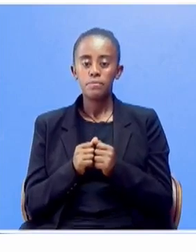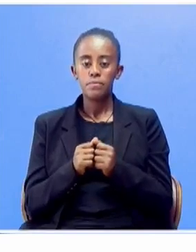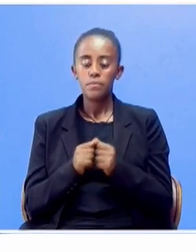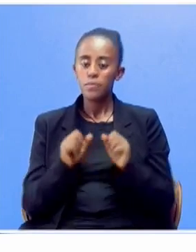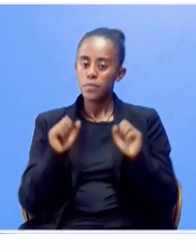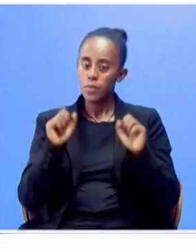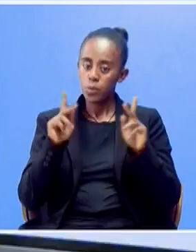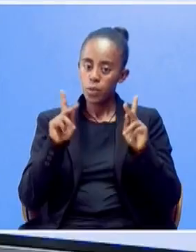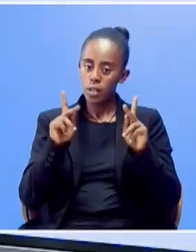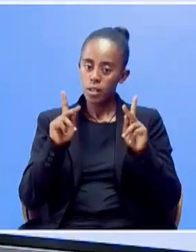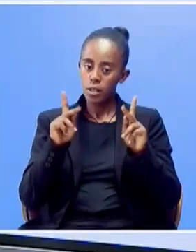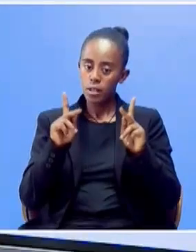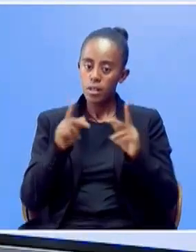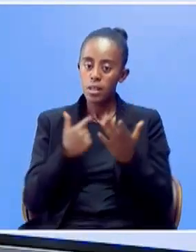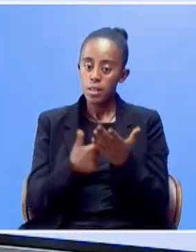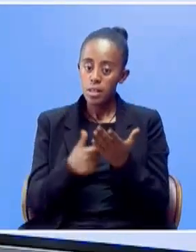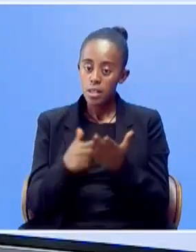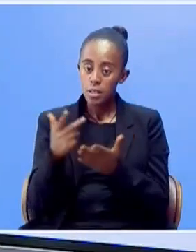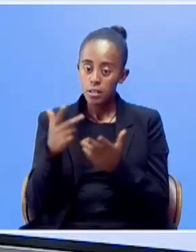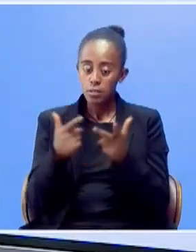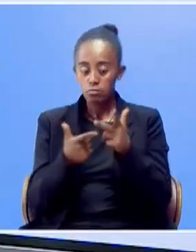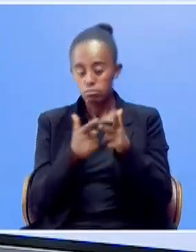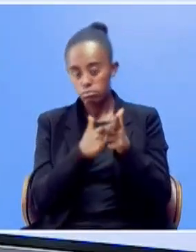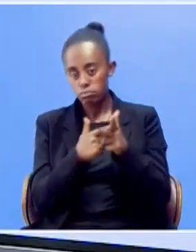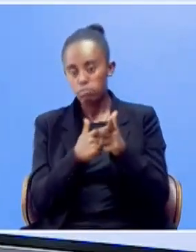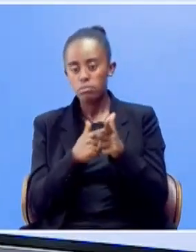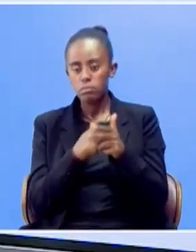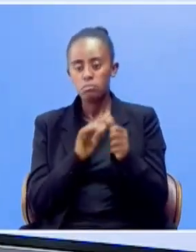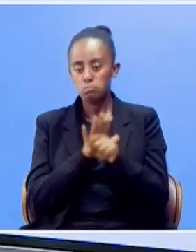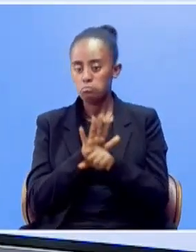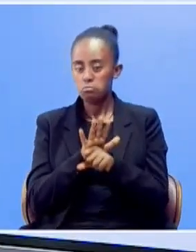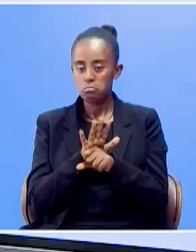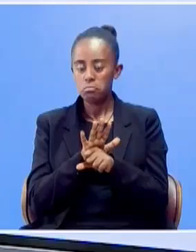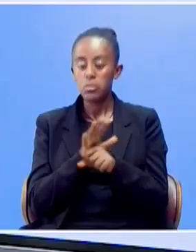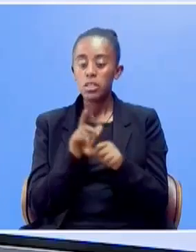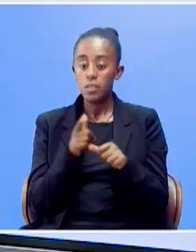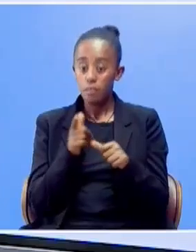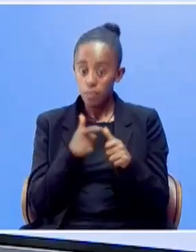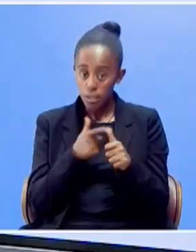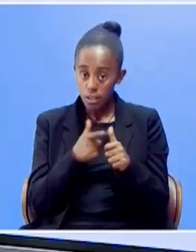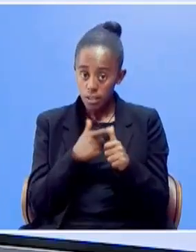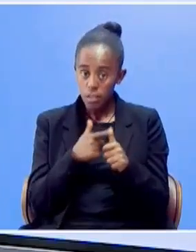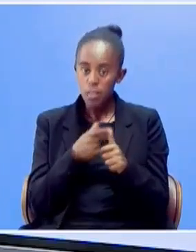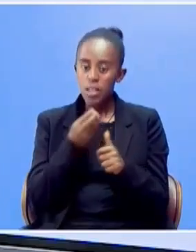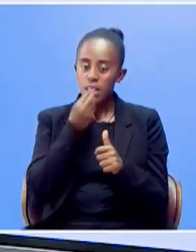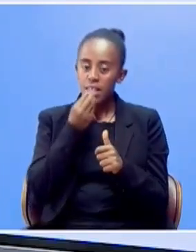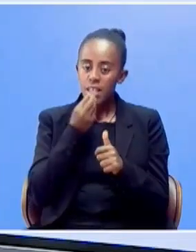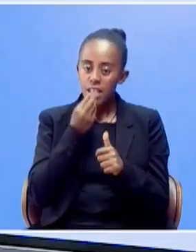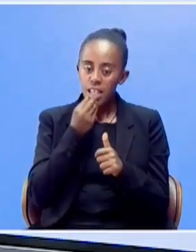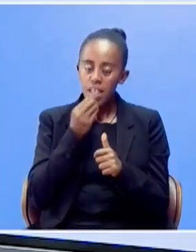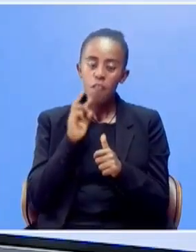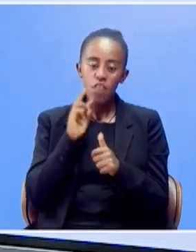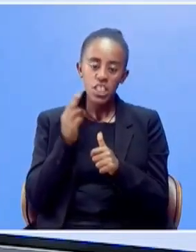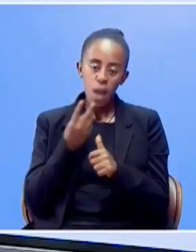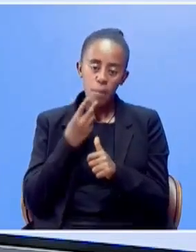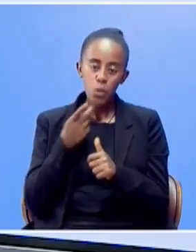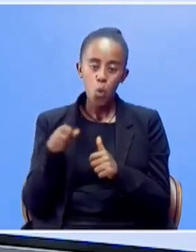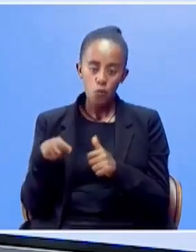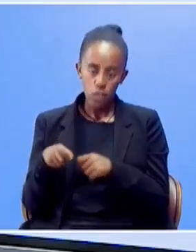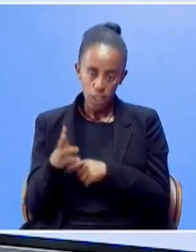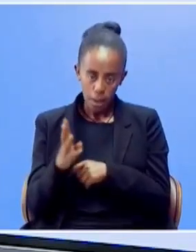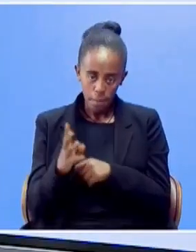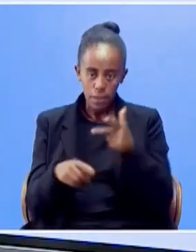Okay, these 3 are quite enough. The first one is what? Eating vegetables. The second